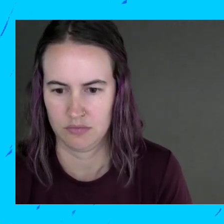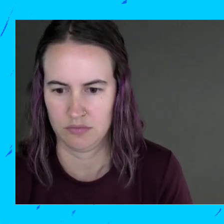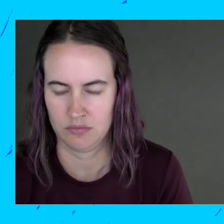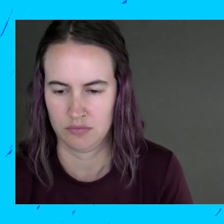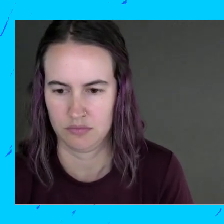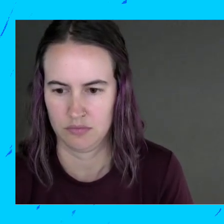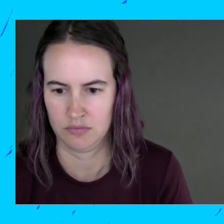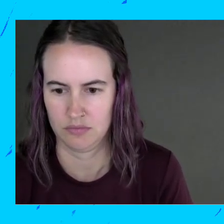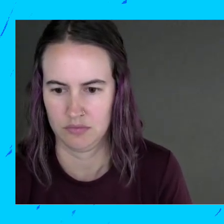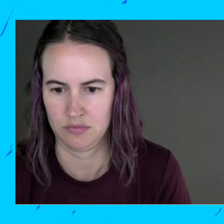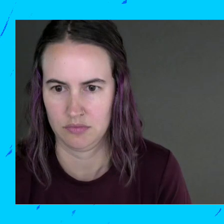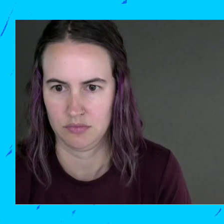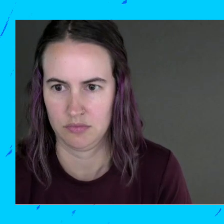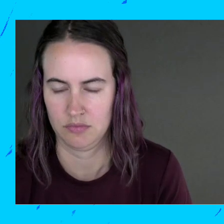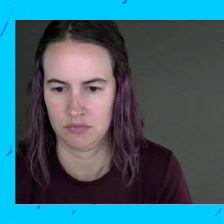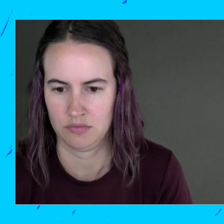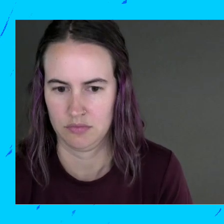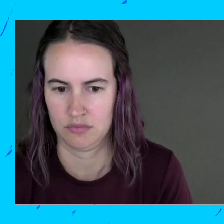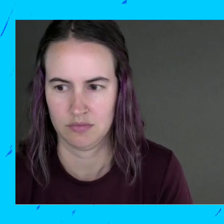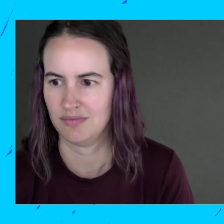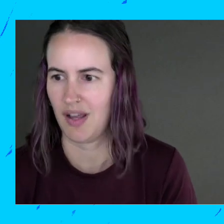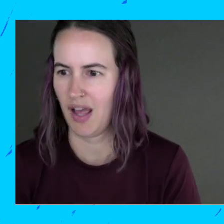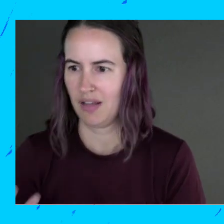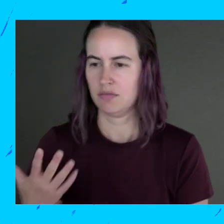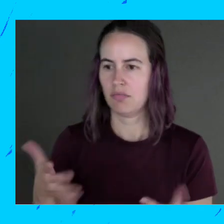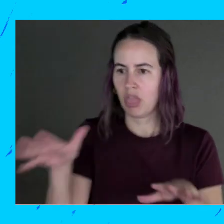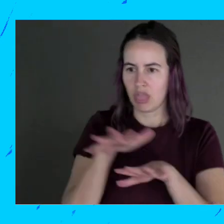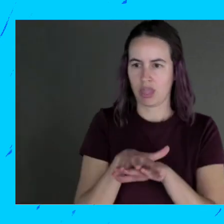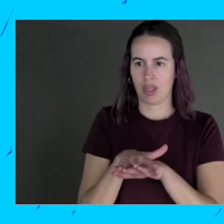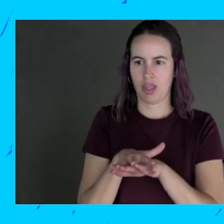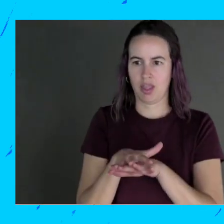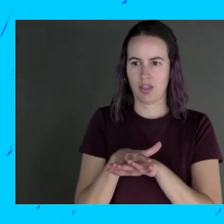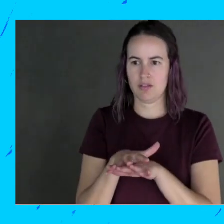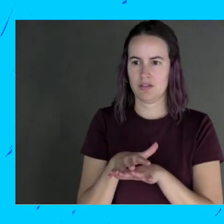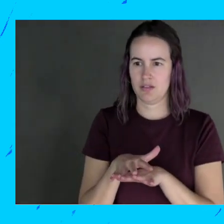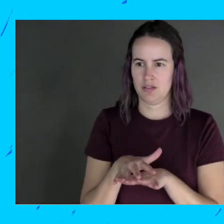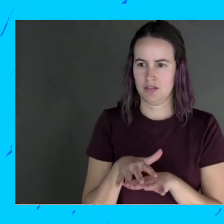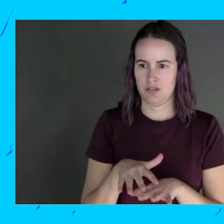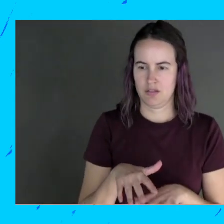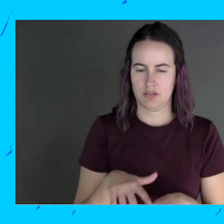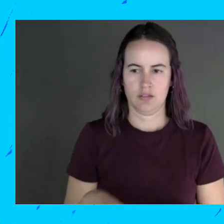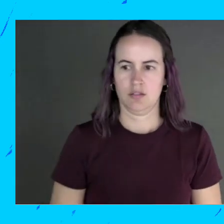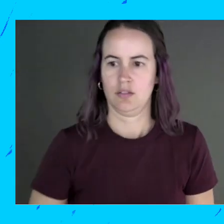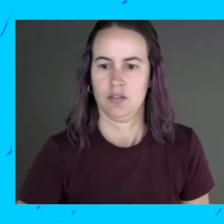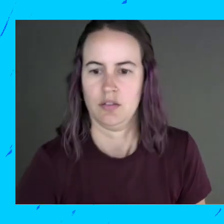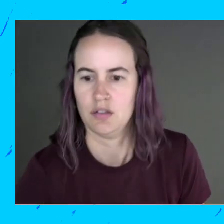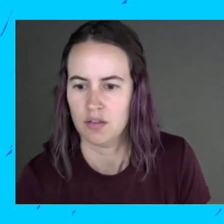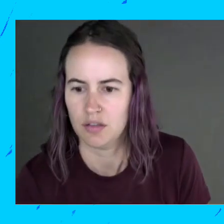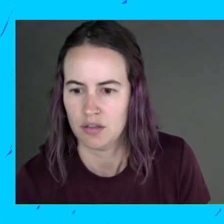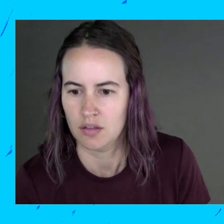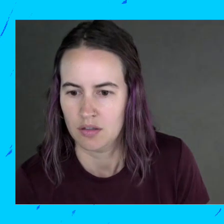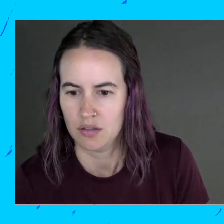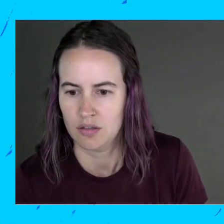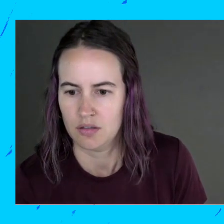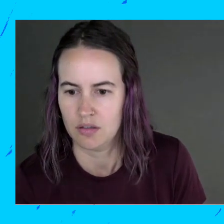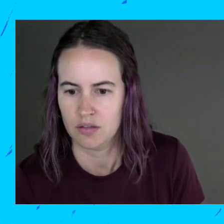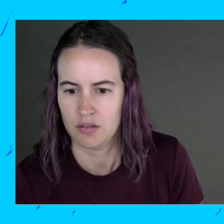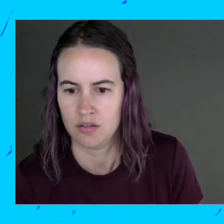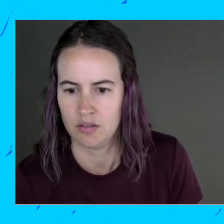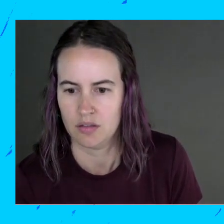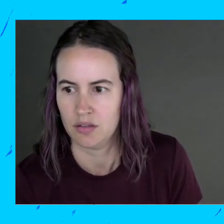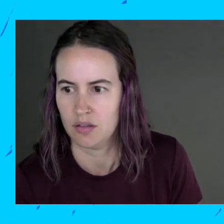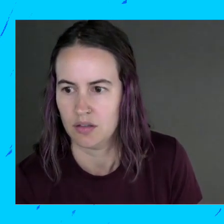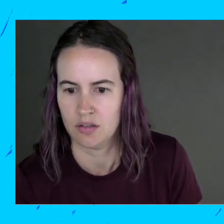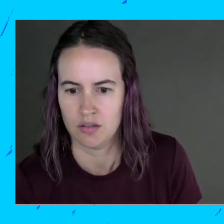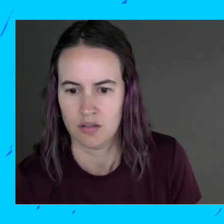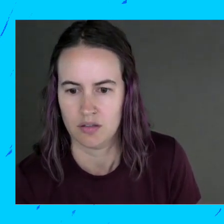Venezuela. Y estoy sumamente contenta and I'm extremely happy because the global accelerated measures